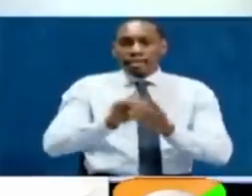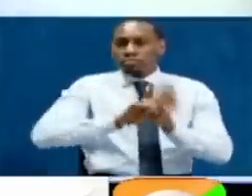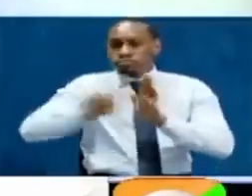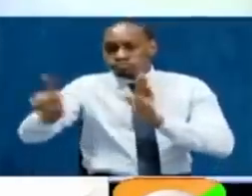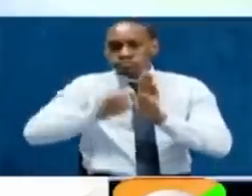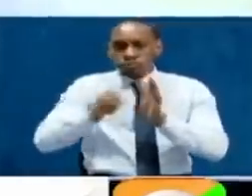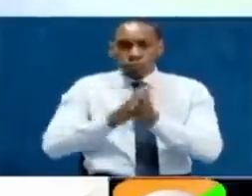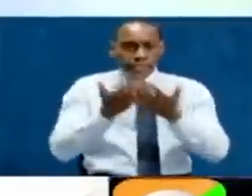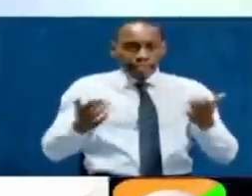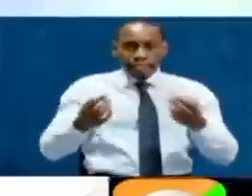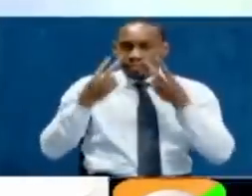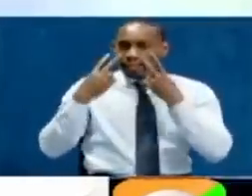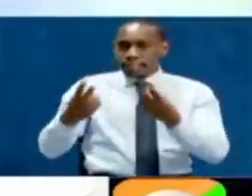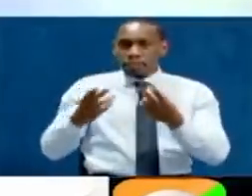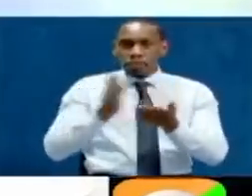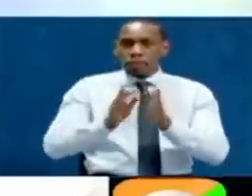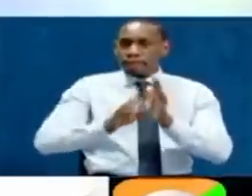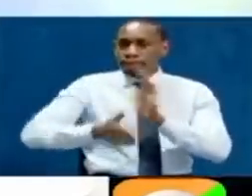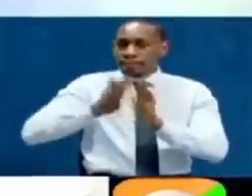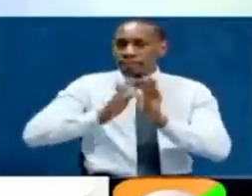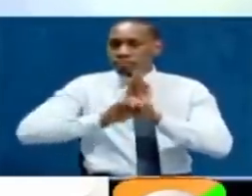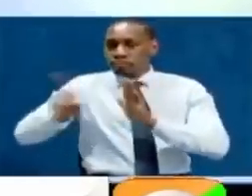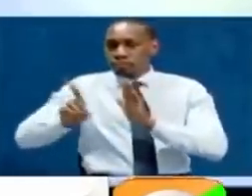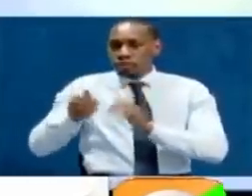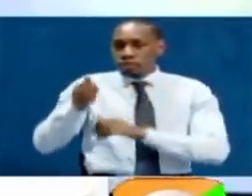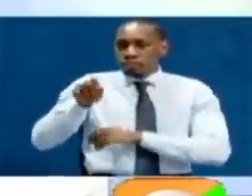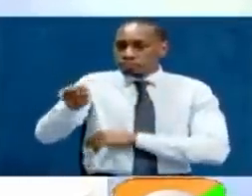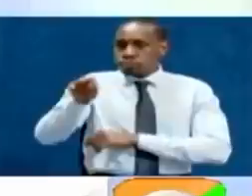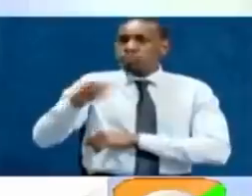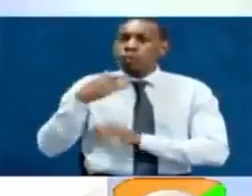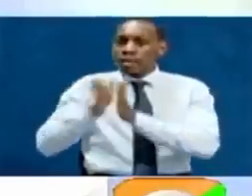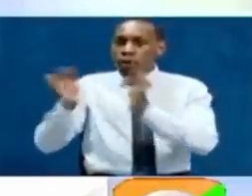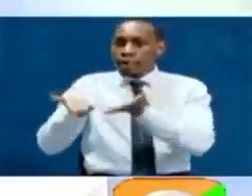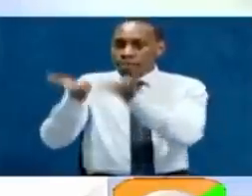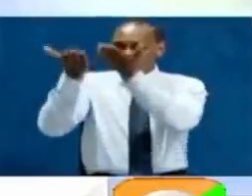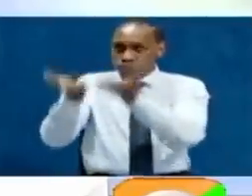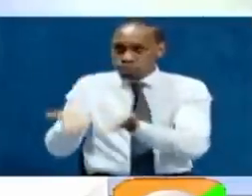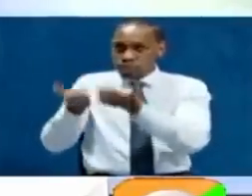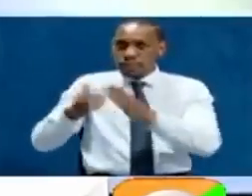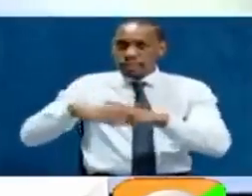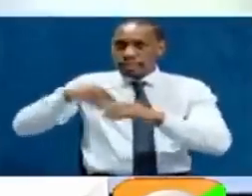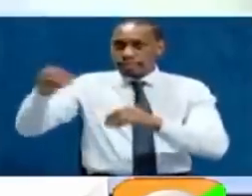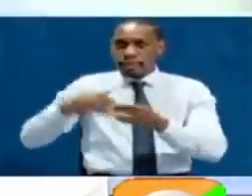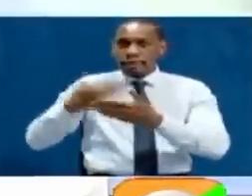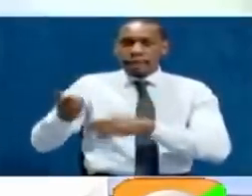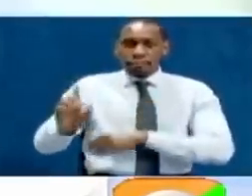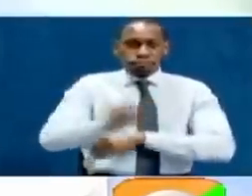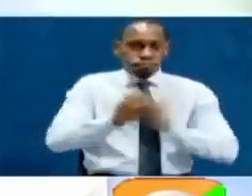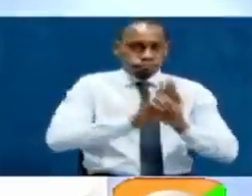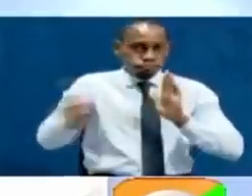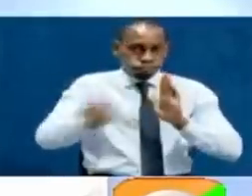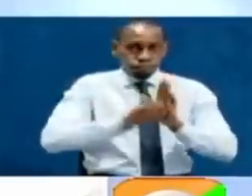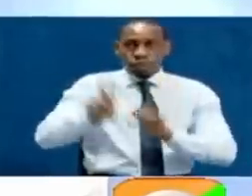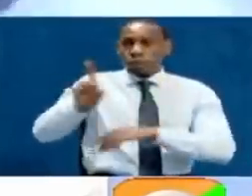moving around carrying supplies is seen making a dash for the lift, pressing buttons to open. He leaves after severally going back and